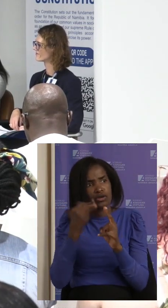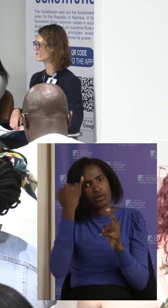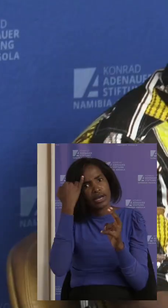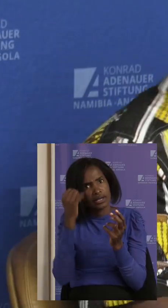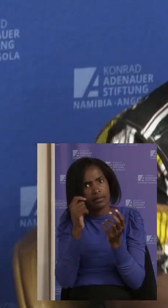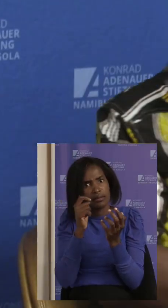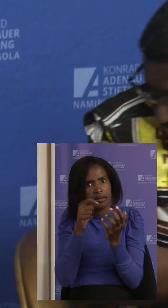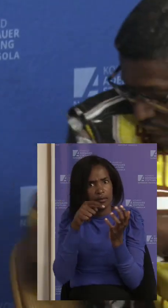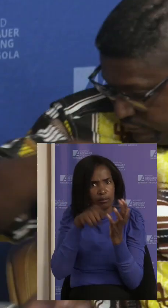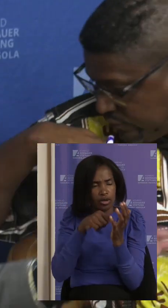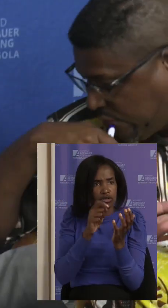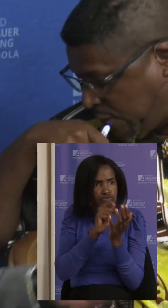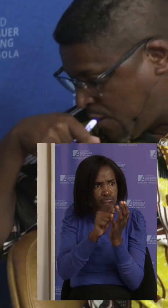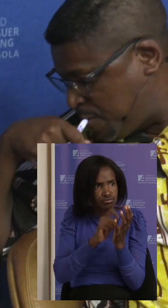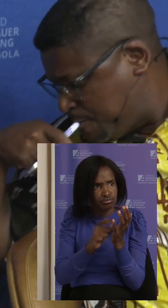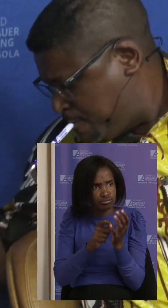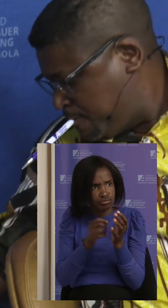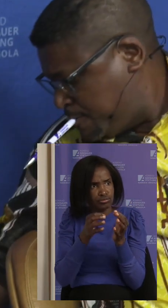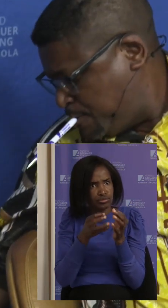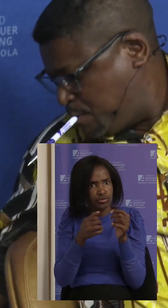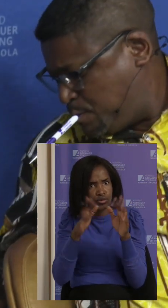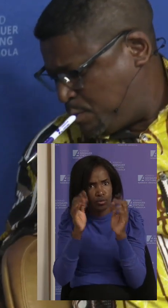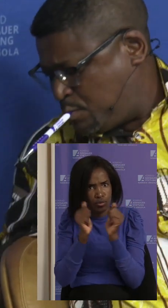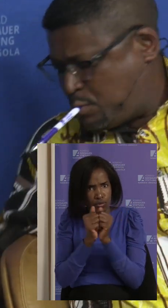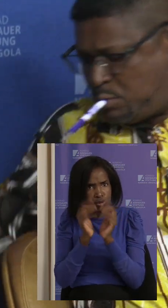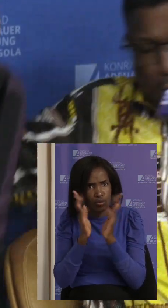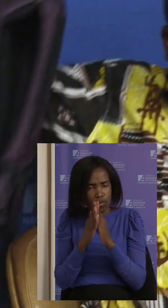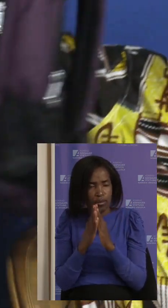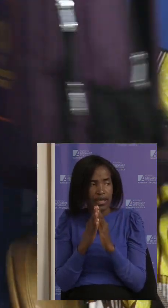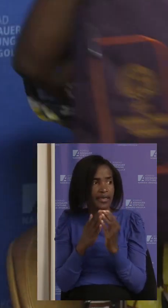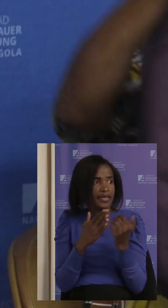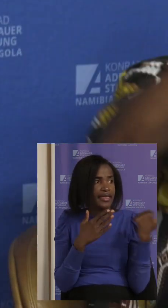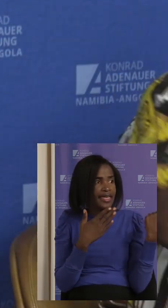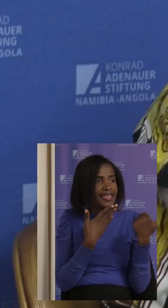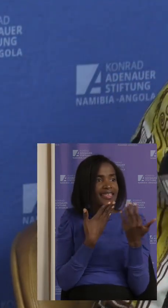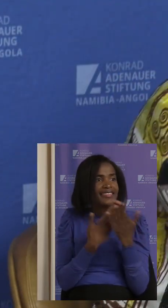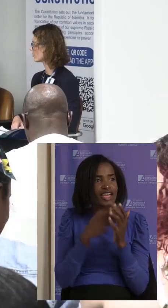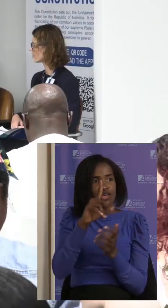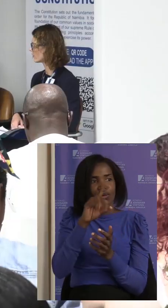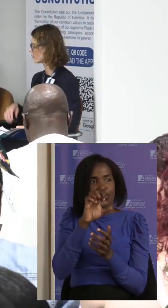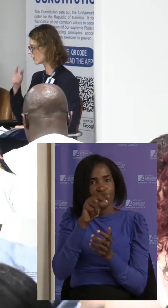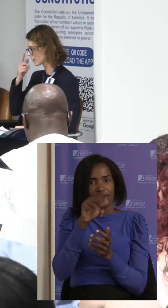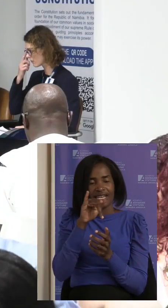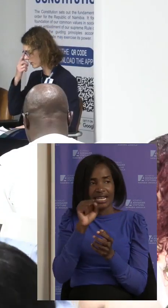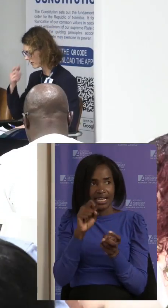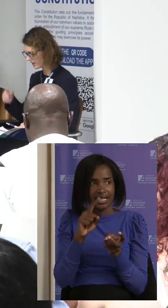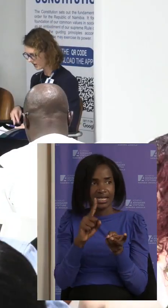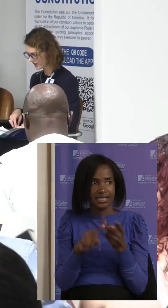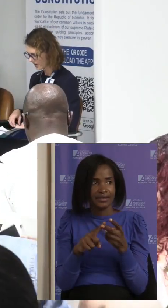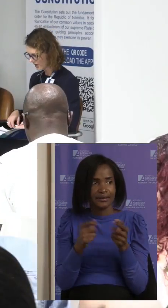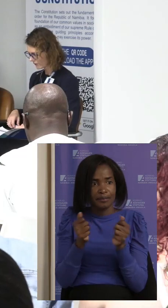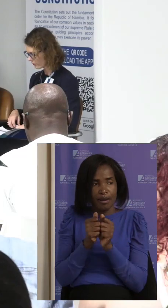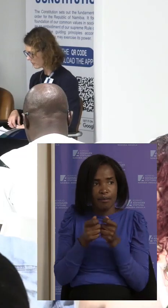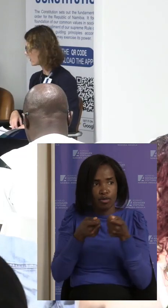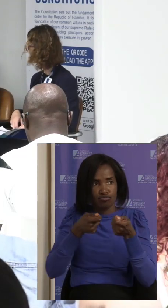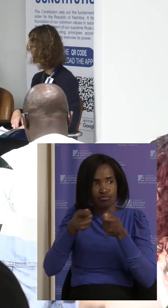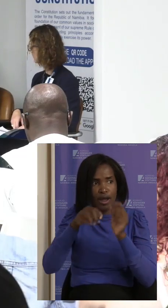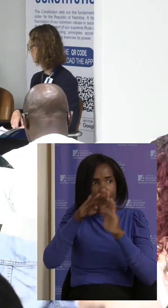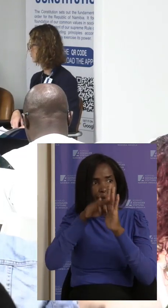highlighted there. So, Claudia? Thank you very much, Dennis, also for co-moderating, for